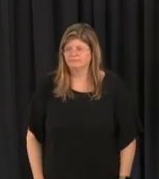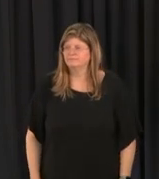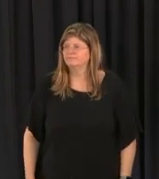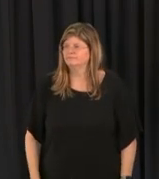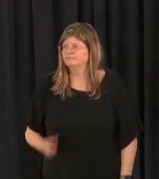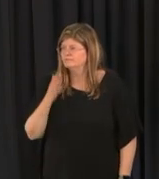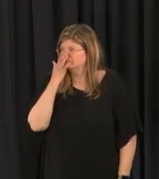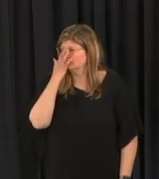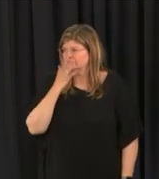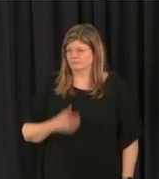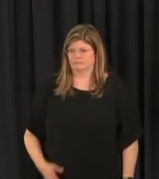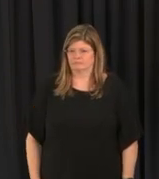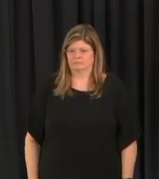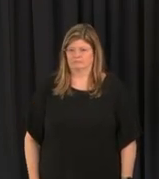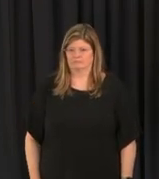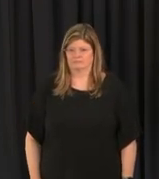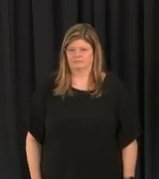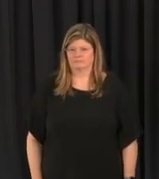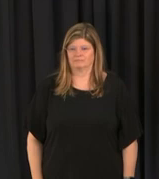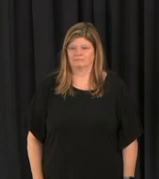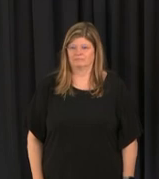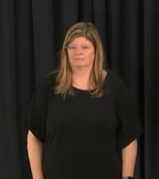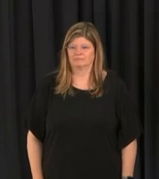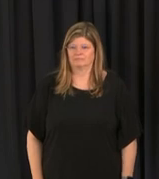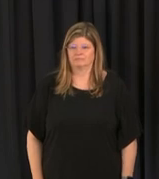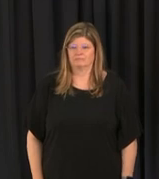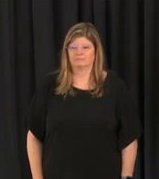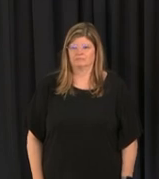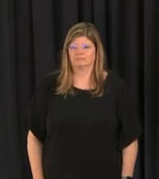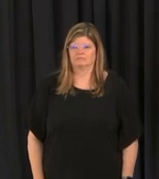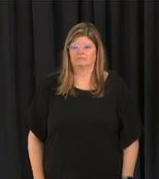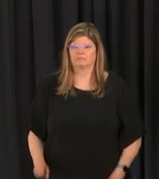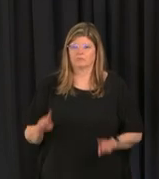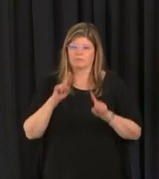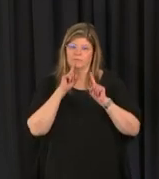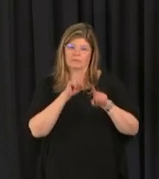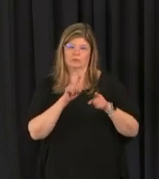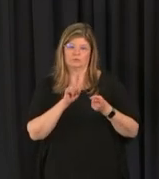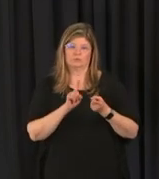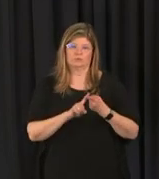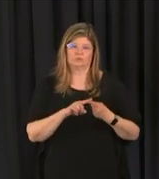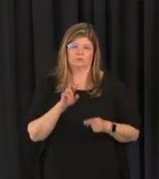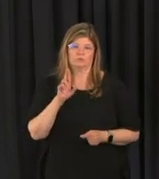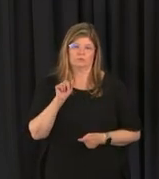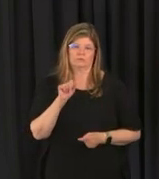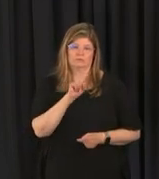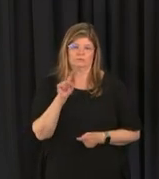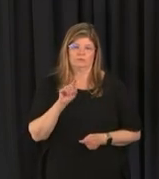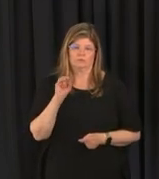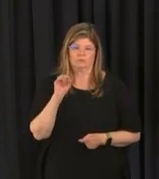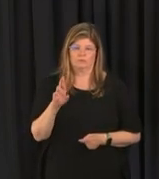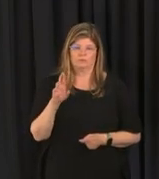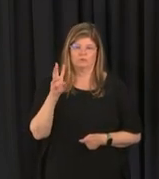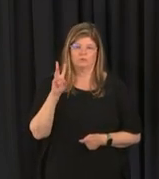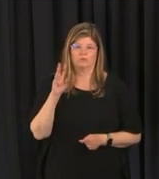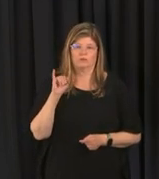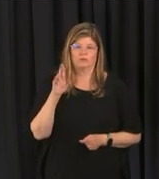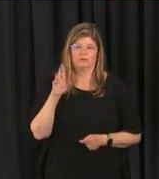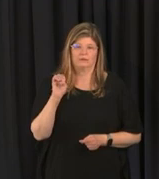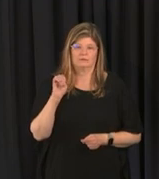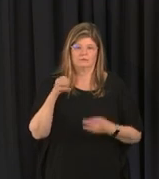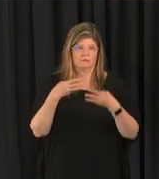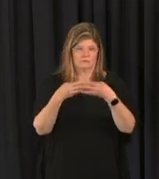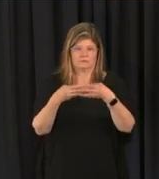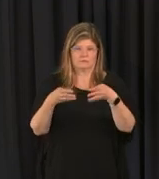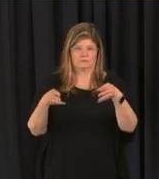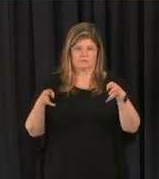Mayor Bowser, a couple of off-topic questions. First of all, your reaction to some of the razor wire coming down around the Capitol? It's a